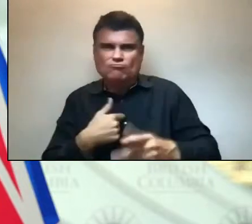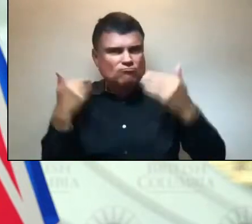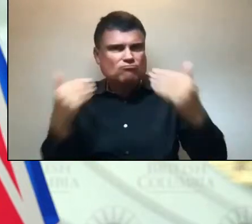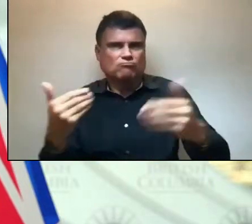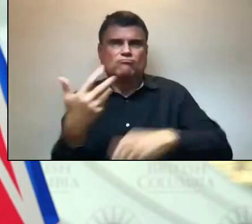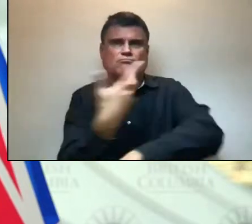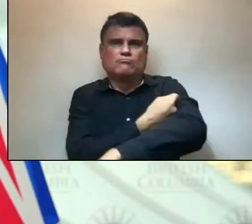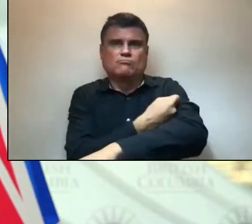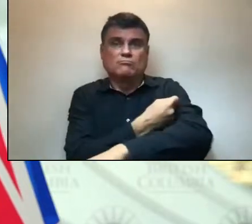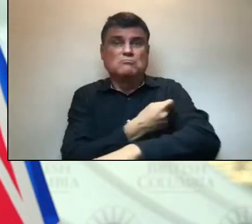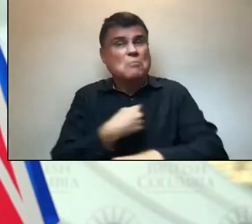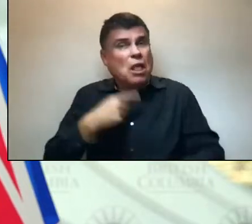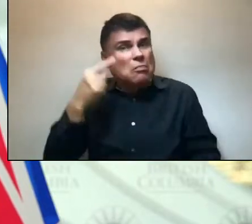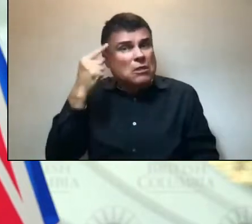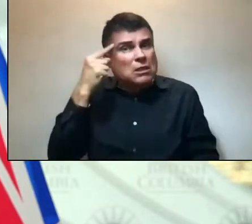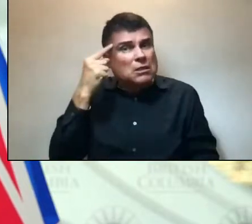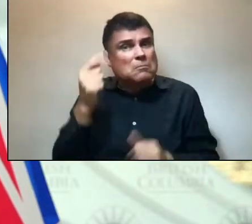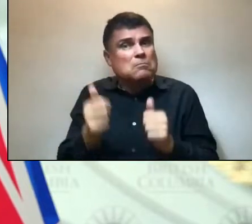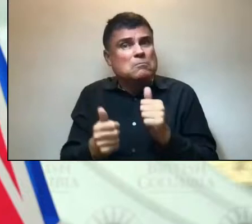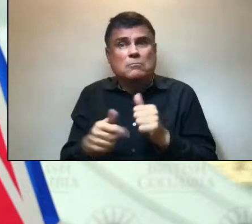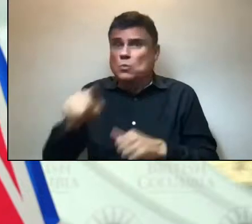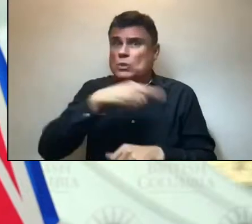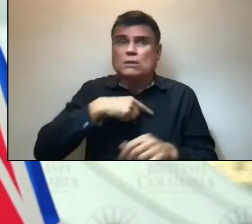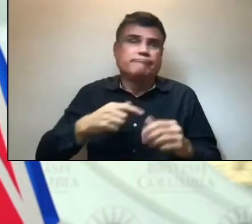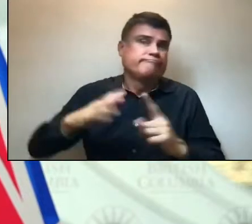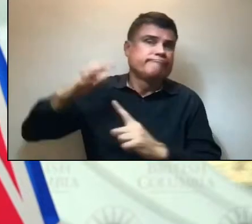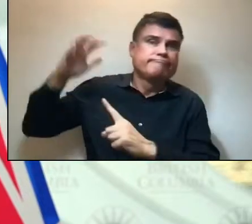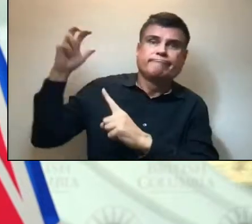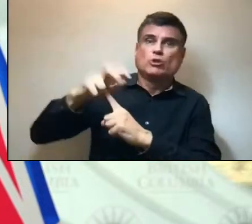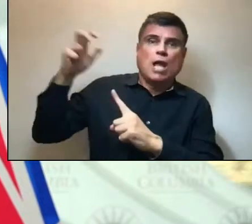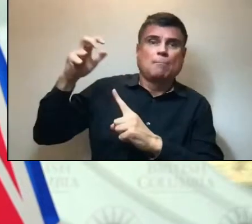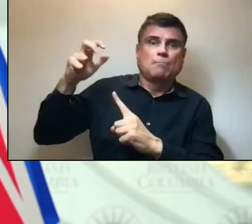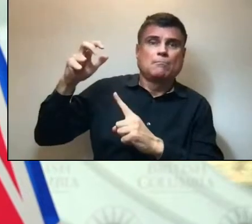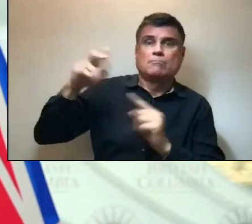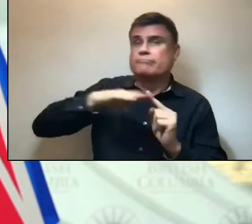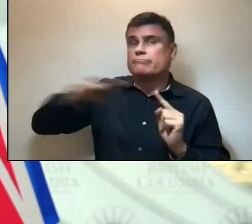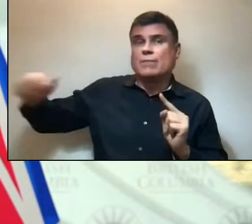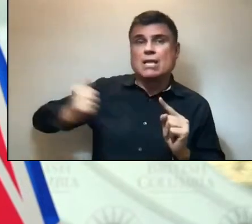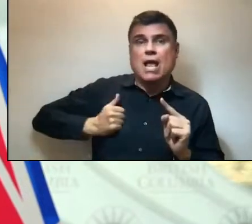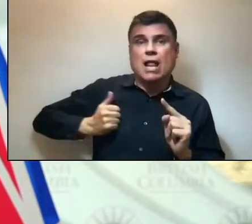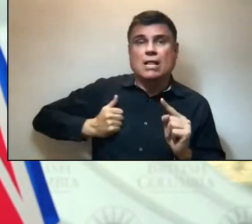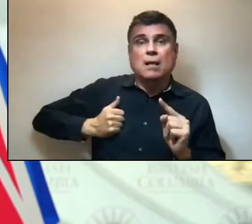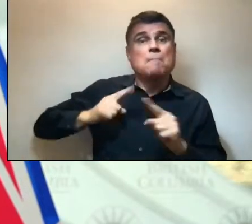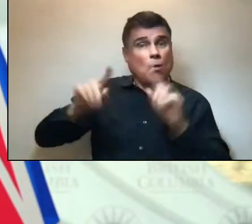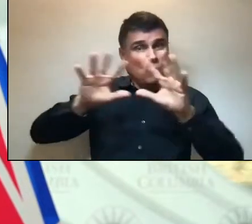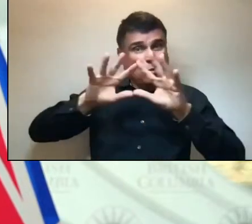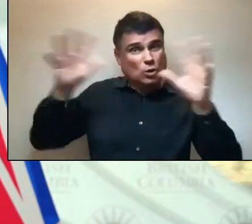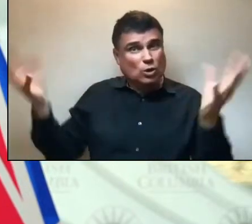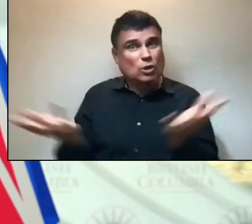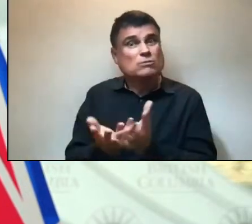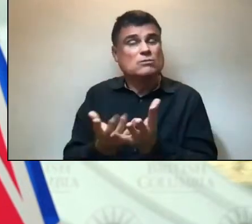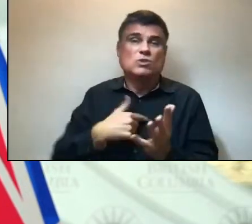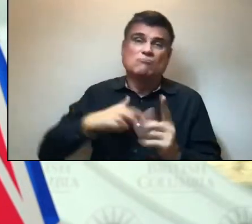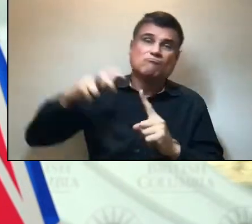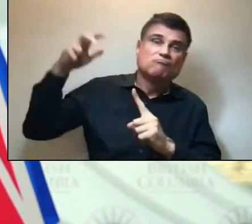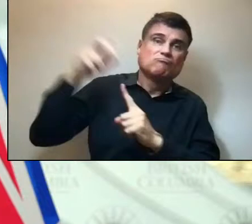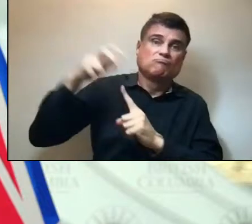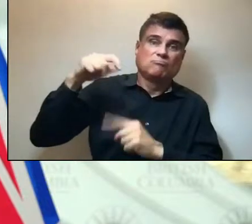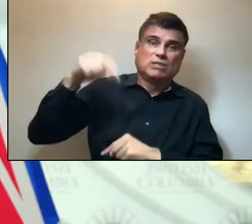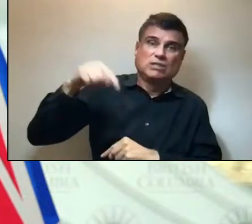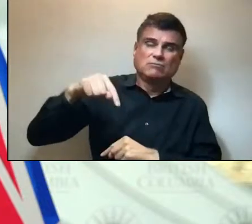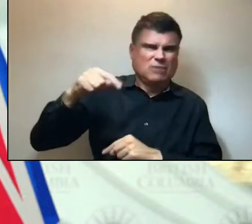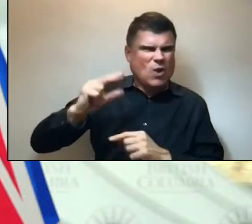jurisdiction in the world, both here in Canada and here in British Columbia. And then we started with boosters, more than 600,000 of them since we